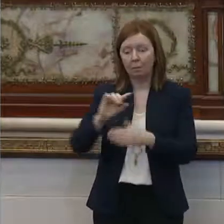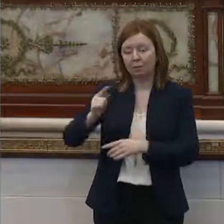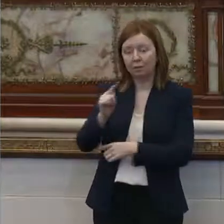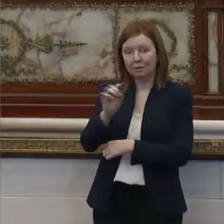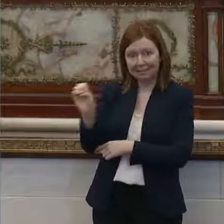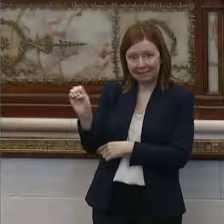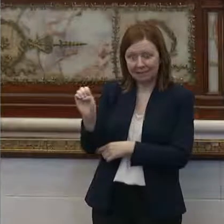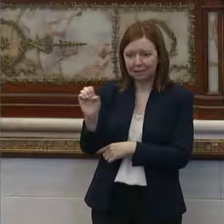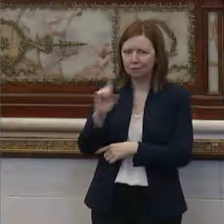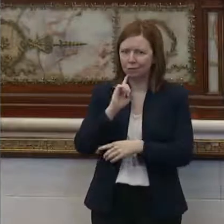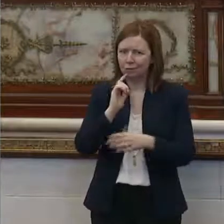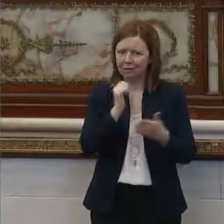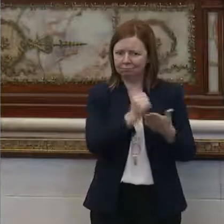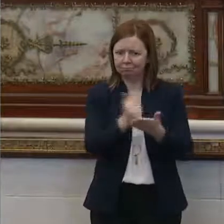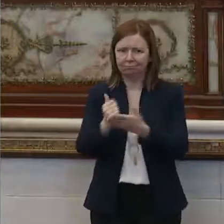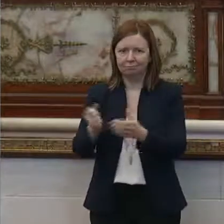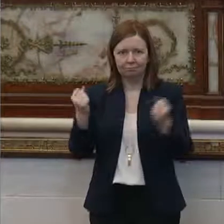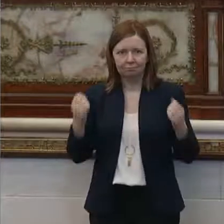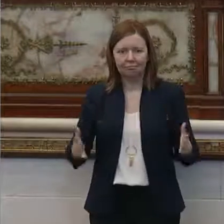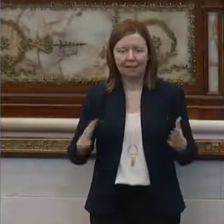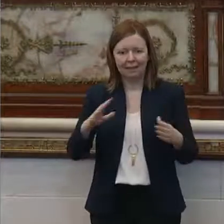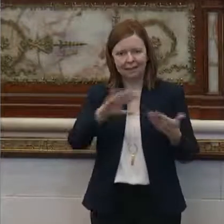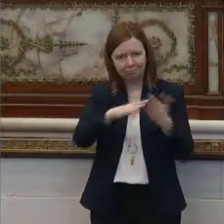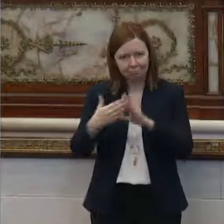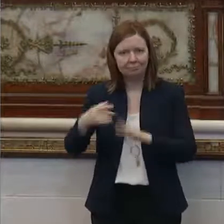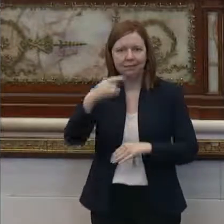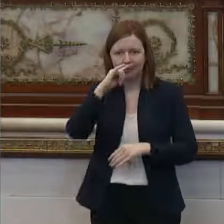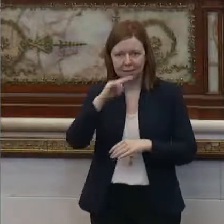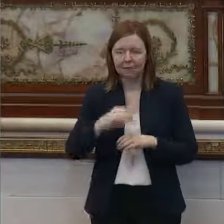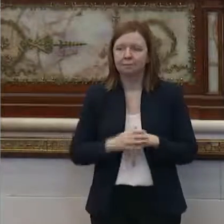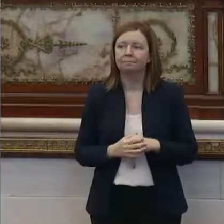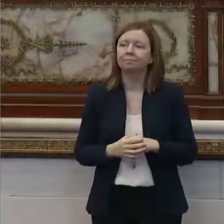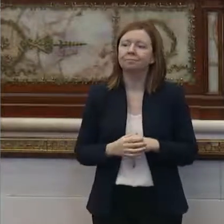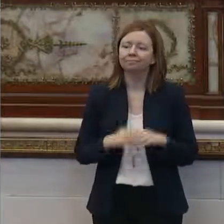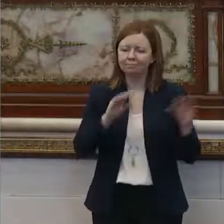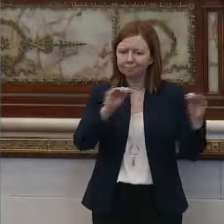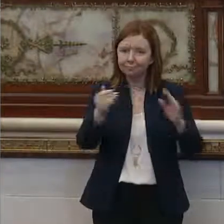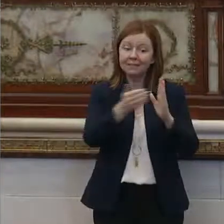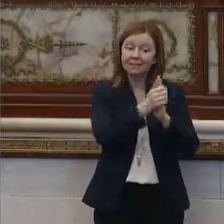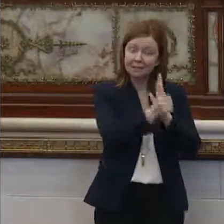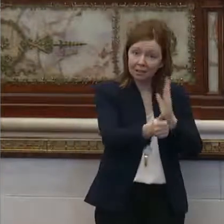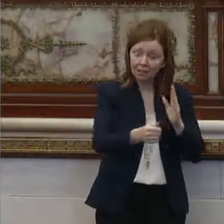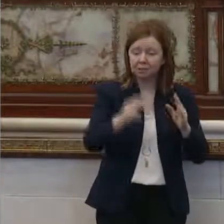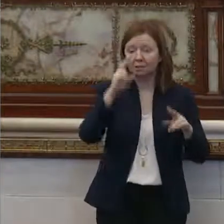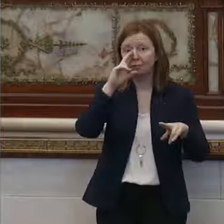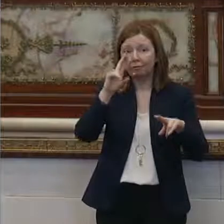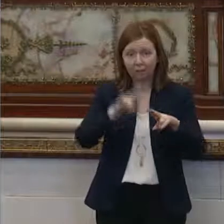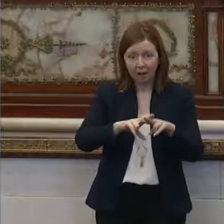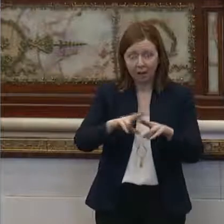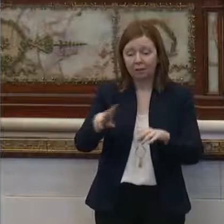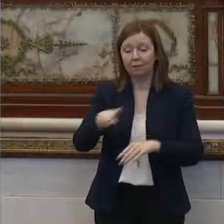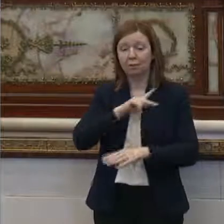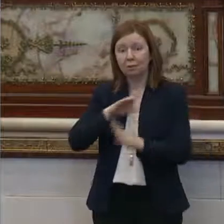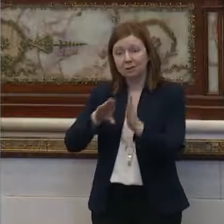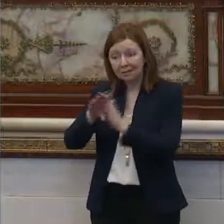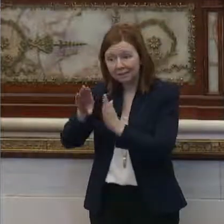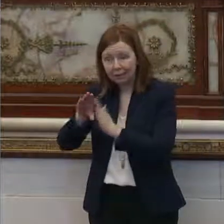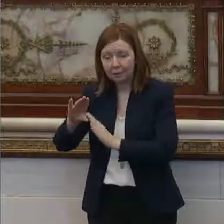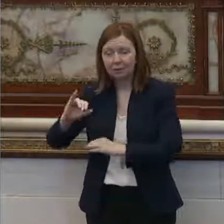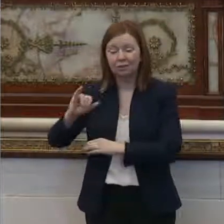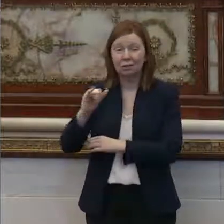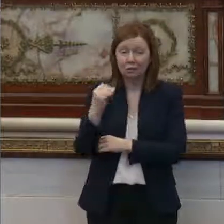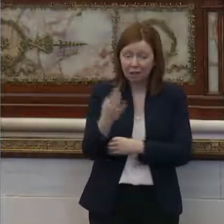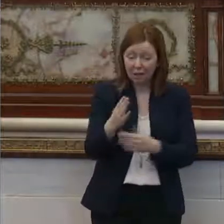opens many doors for our inner city kids. Skills, fun, personal development, jobs,